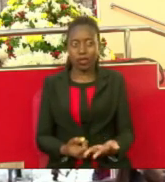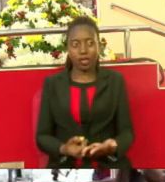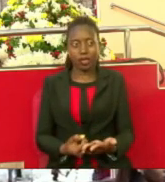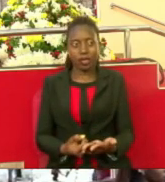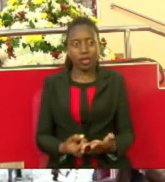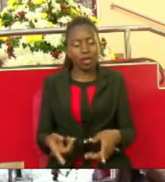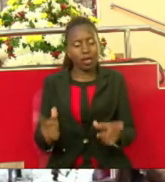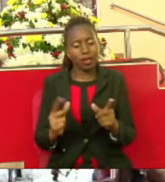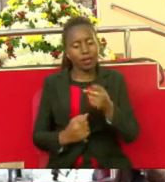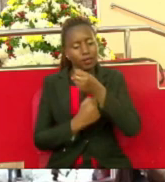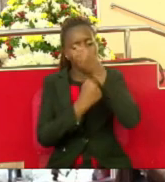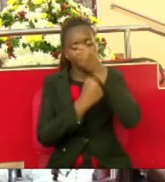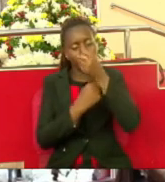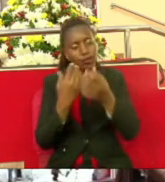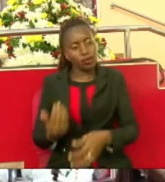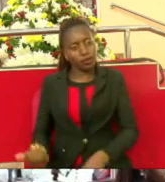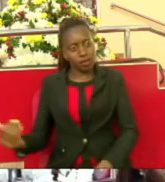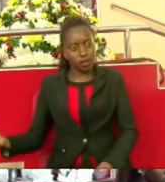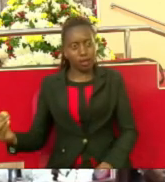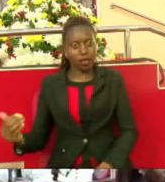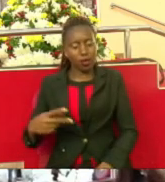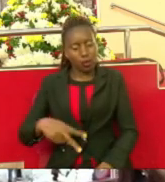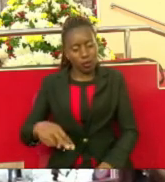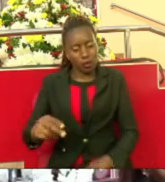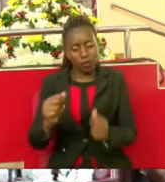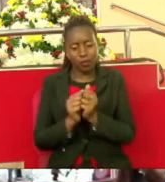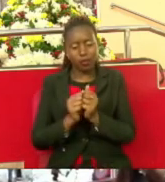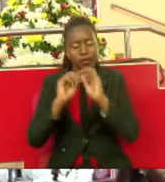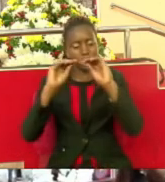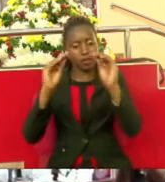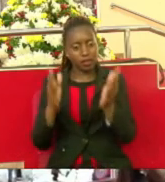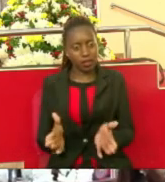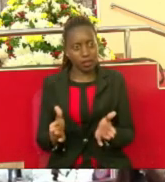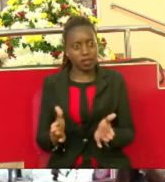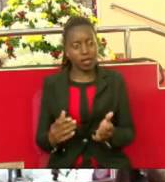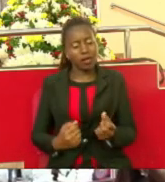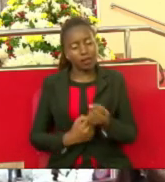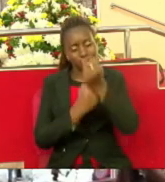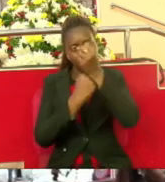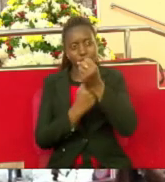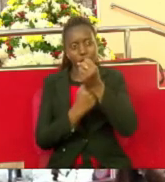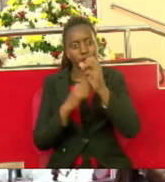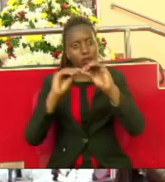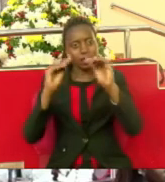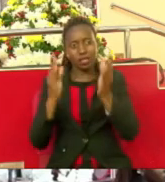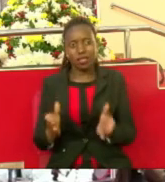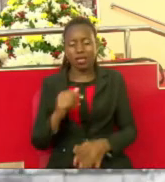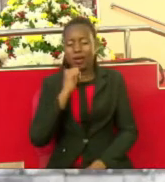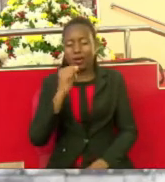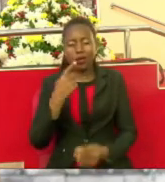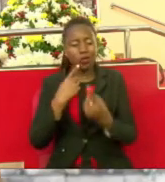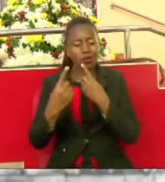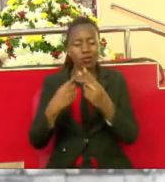tuwashikilie watoto wetu. Let us walk with the teachers. Wacha tutembee na wakufunzi. Come in and support and don't talk negative things about a teacher at your